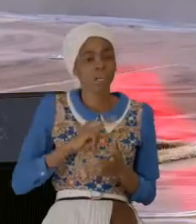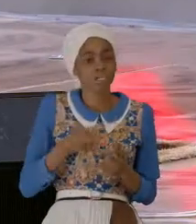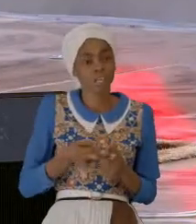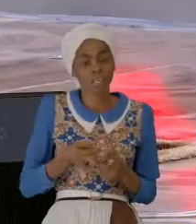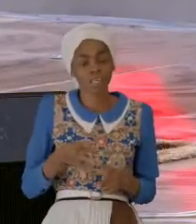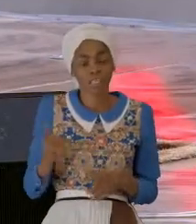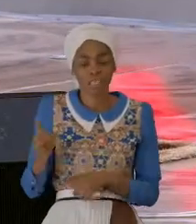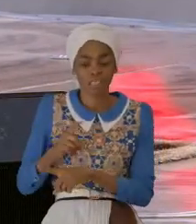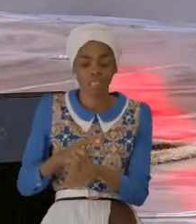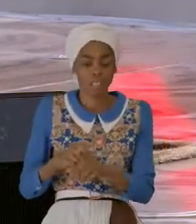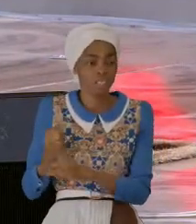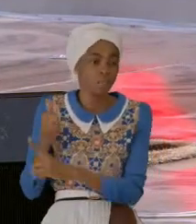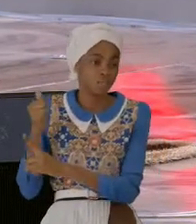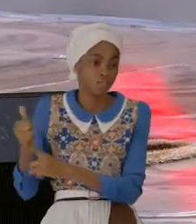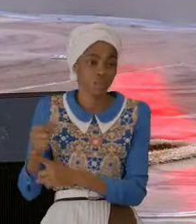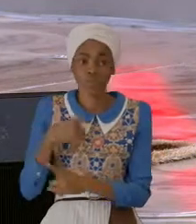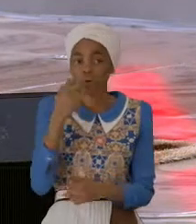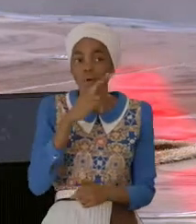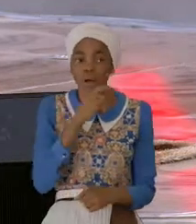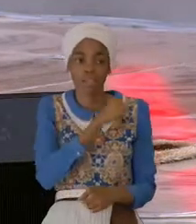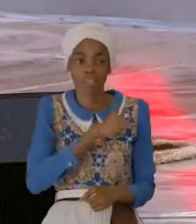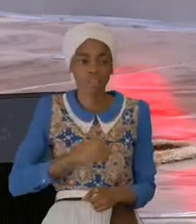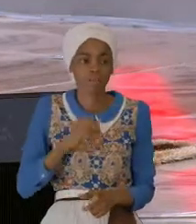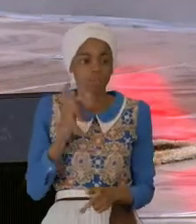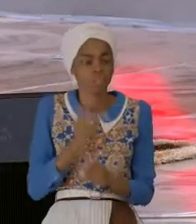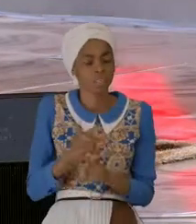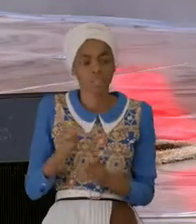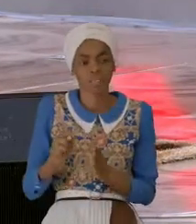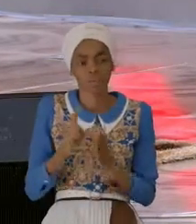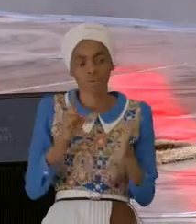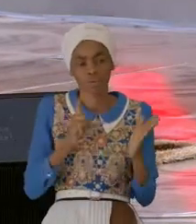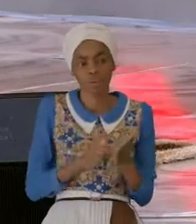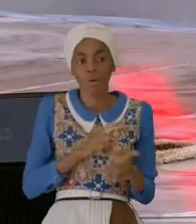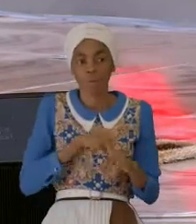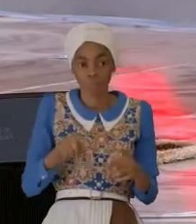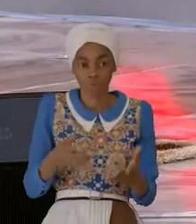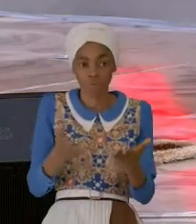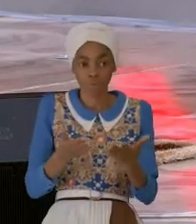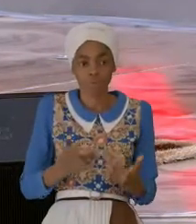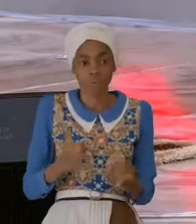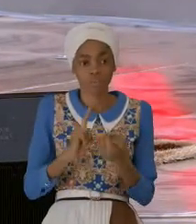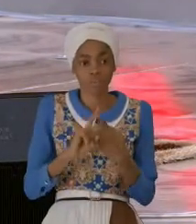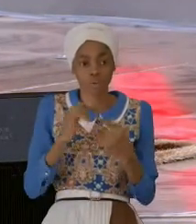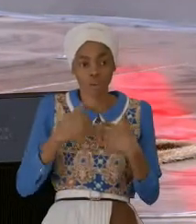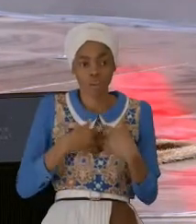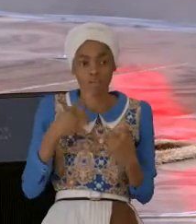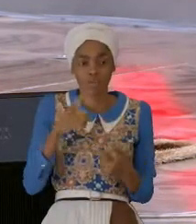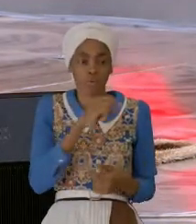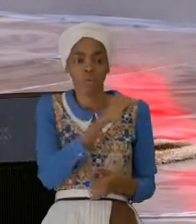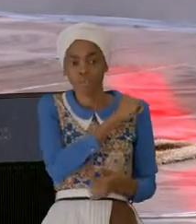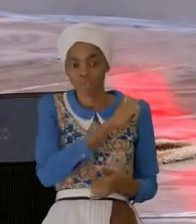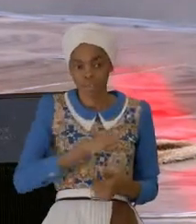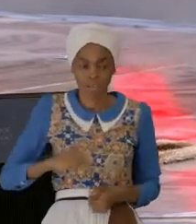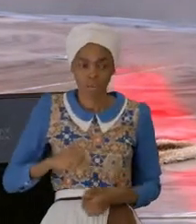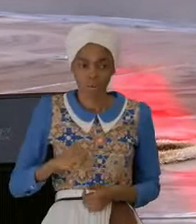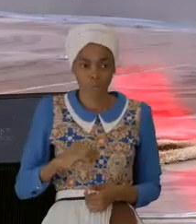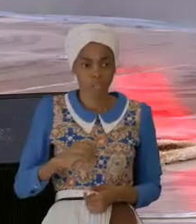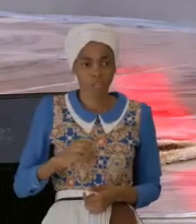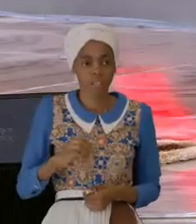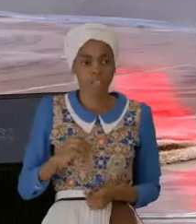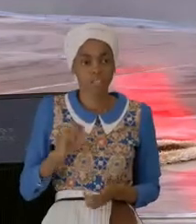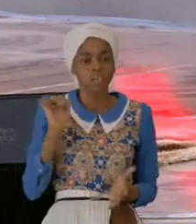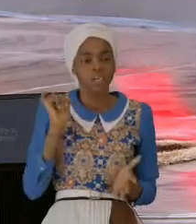themselves or circumcised keep the law but they desire to have you